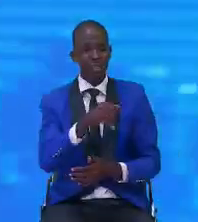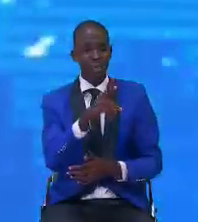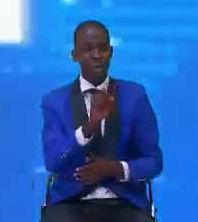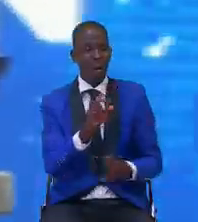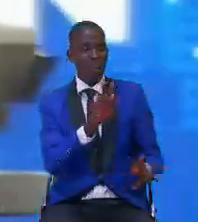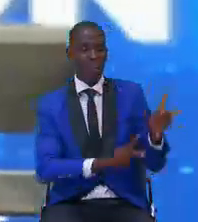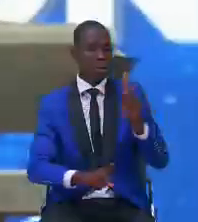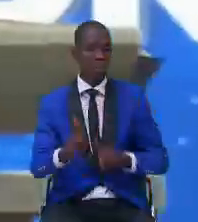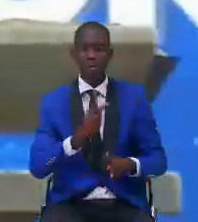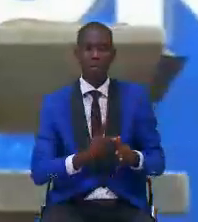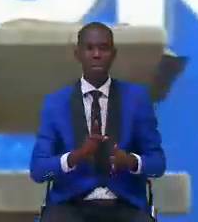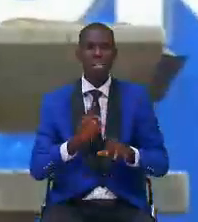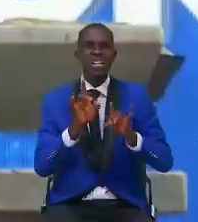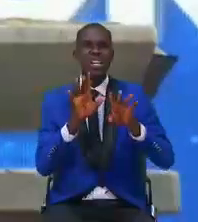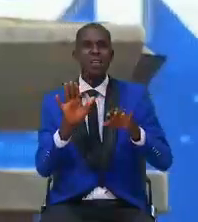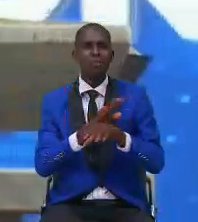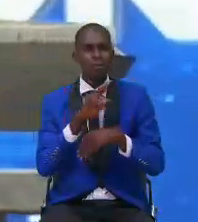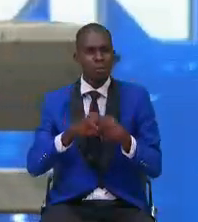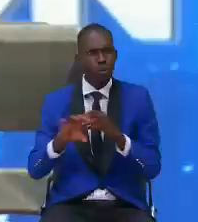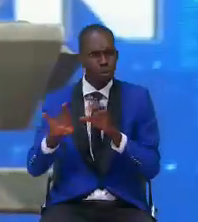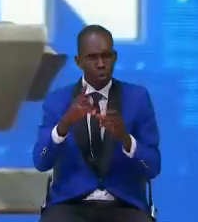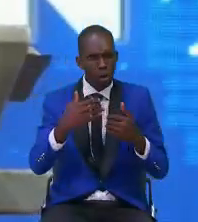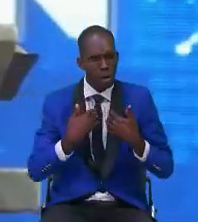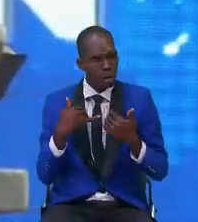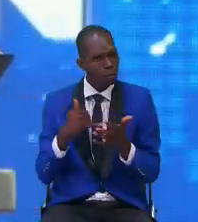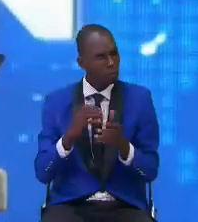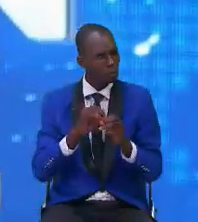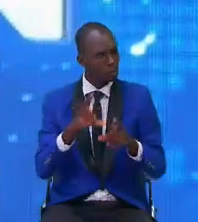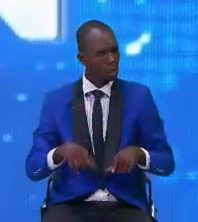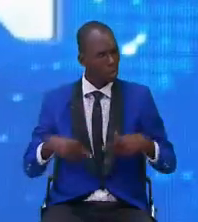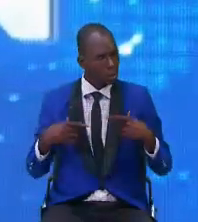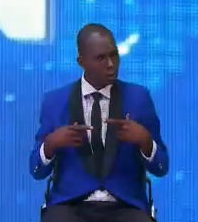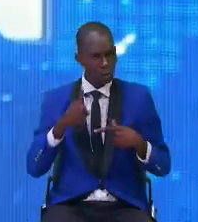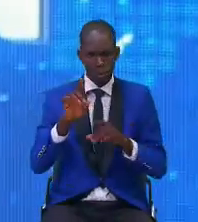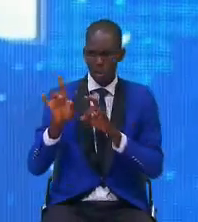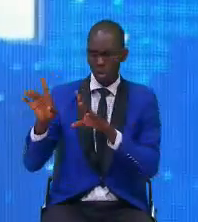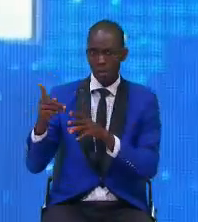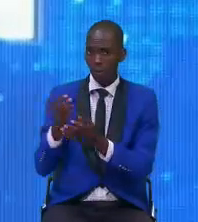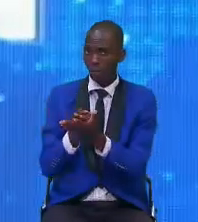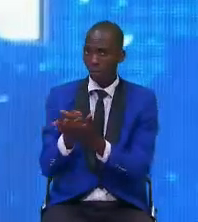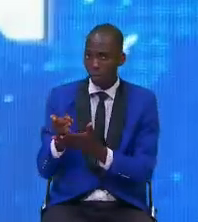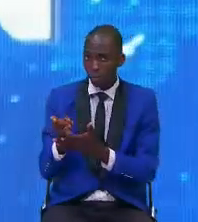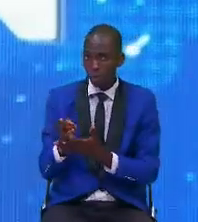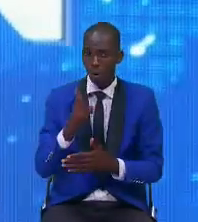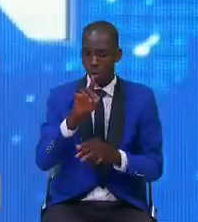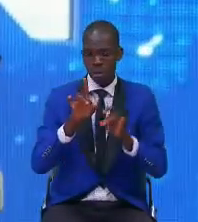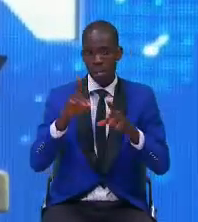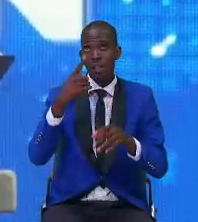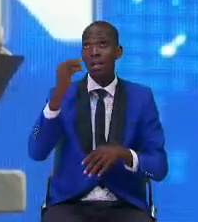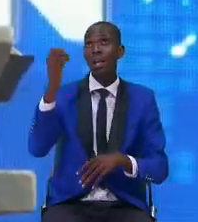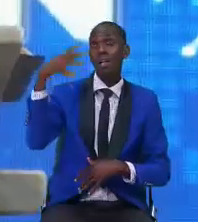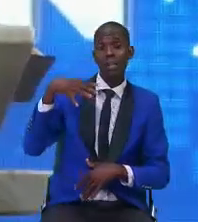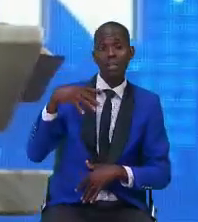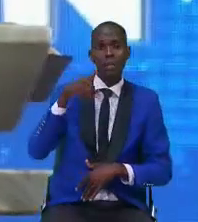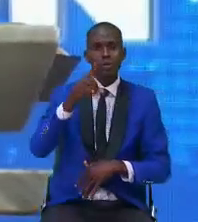worship. Hatefulness. Do you have hatefulness in your heart? You hate the truth. You hate the light. You